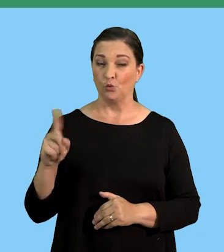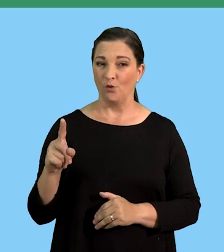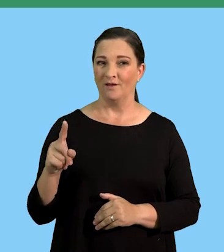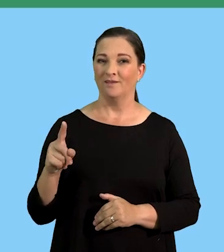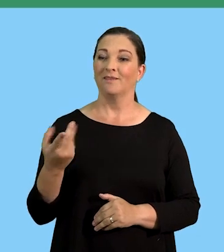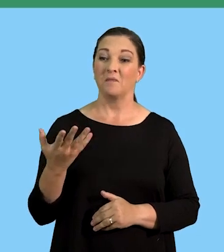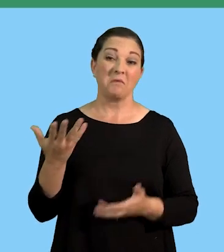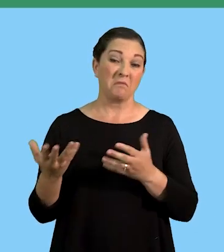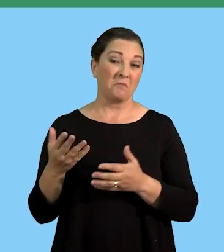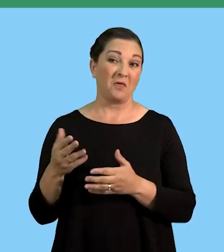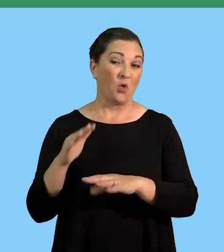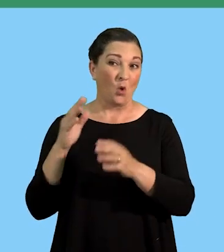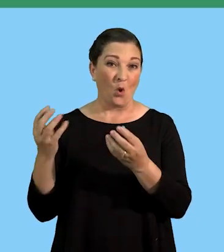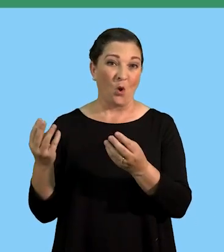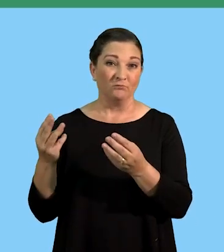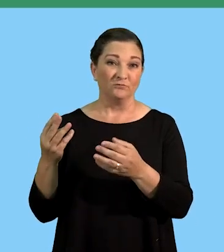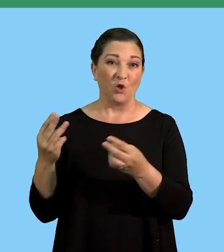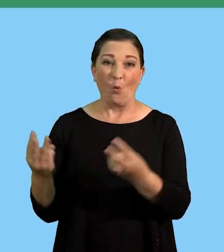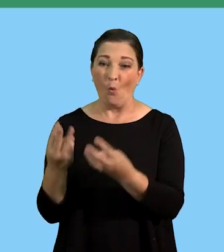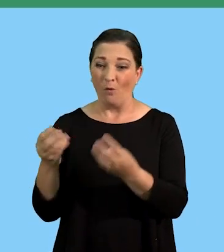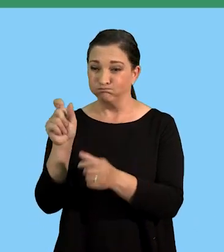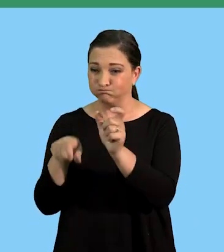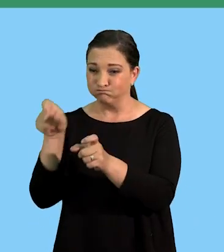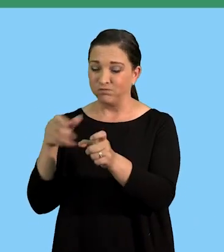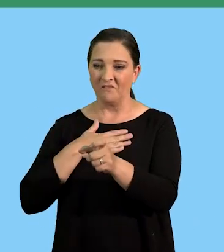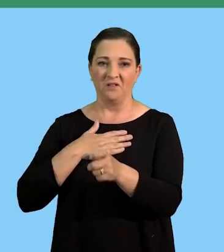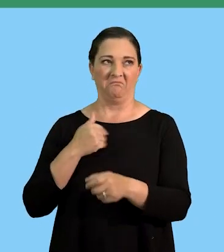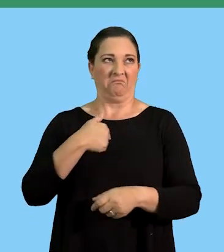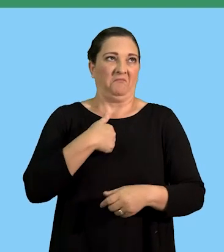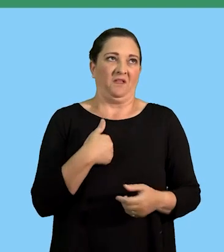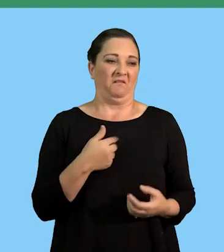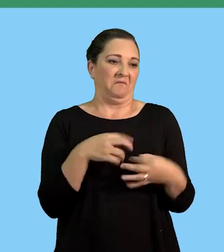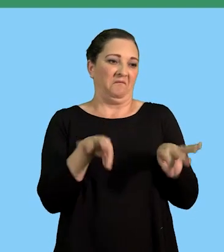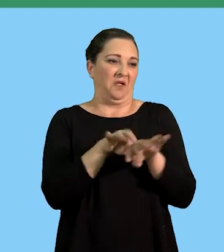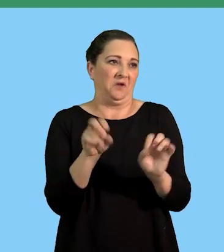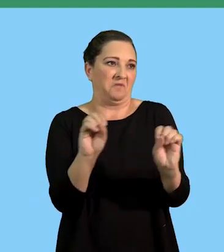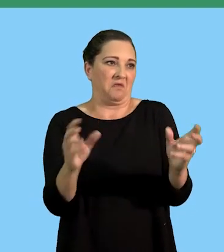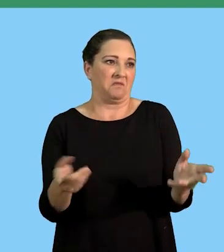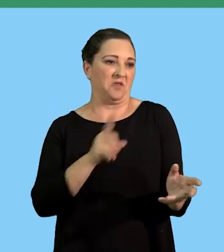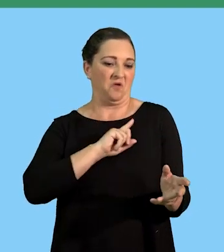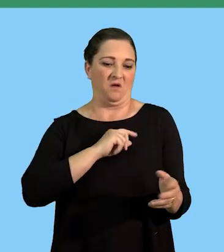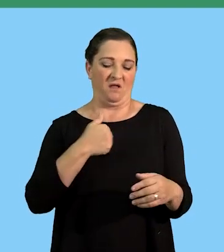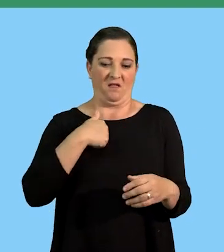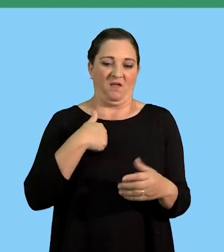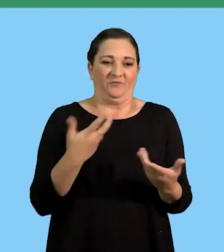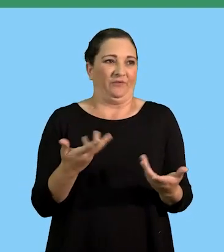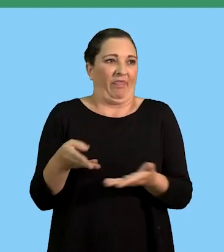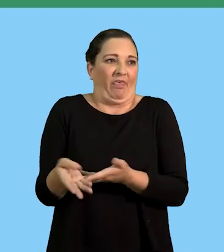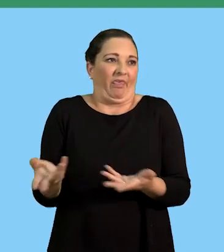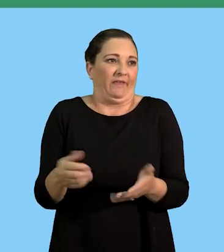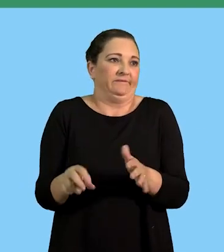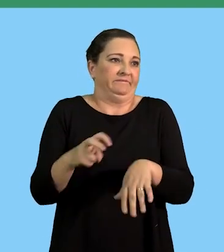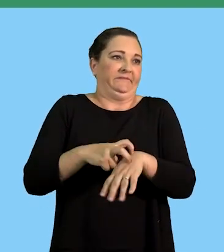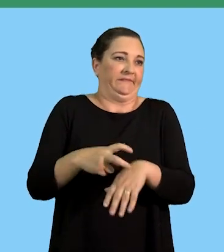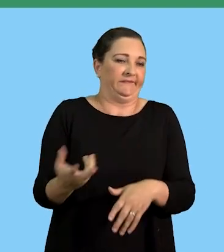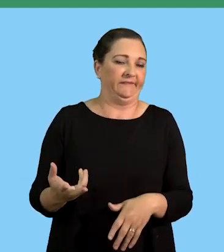Number two is the idea that employees may feel they are not valued, resulting in high absenteeism in the workplace.